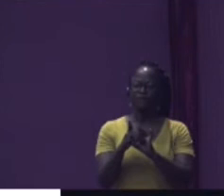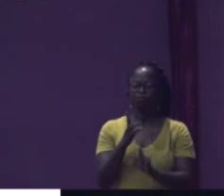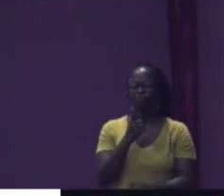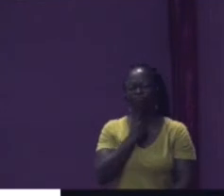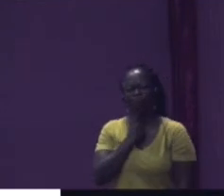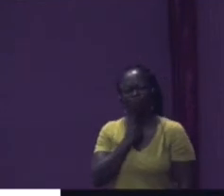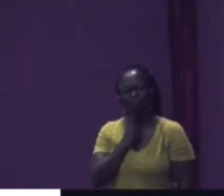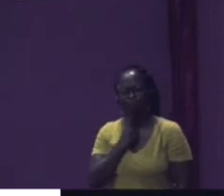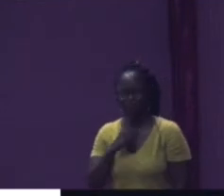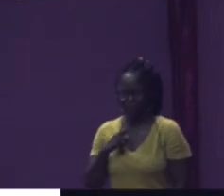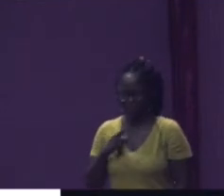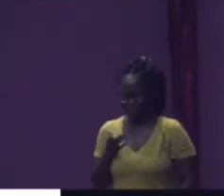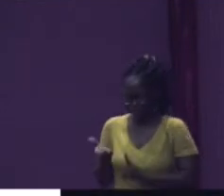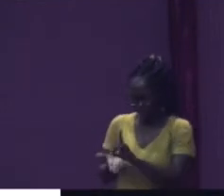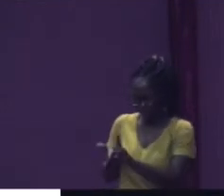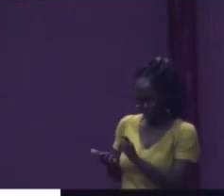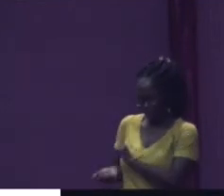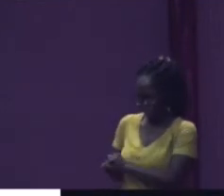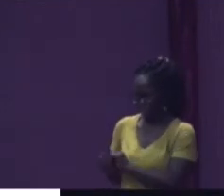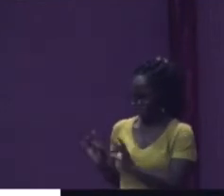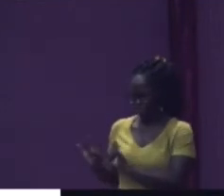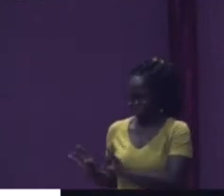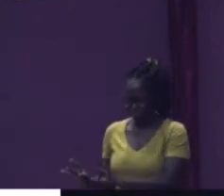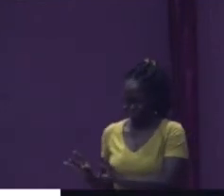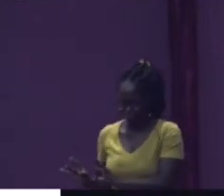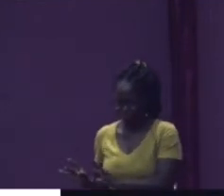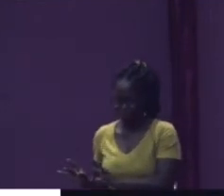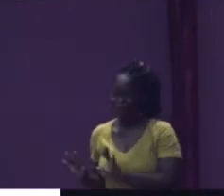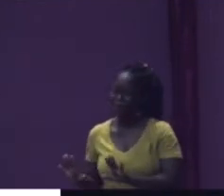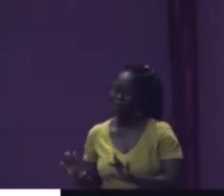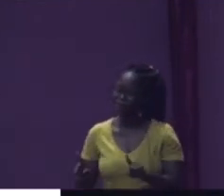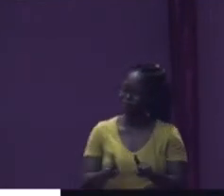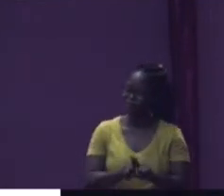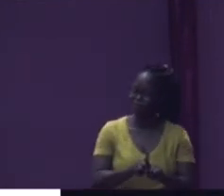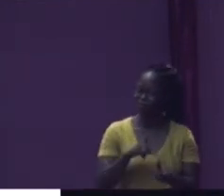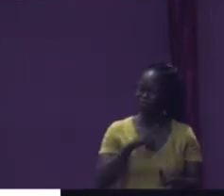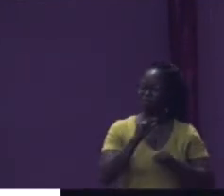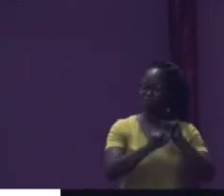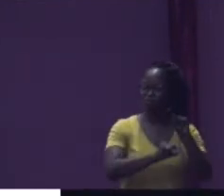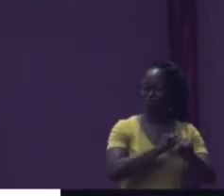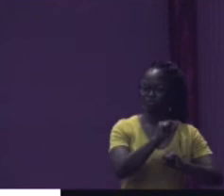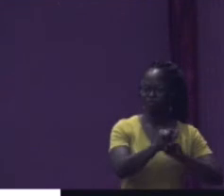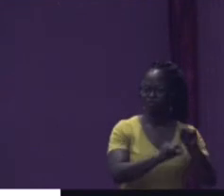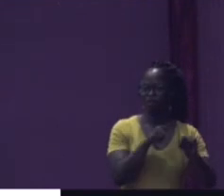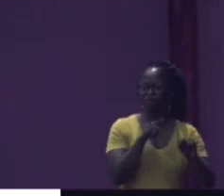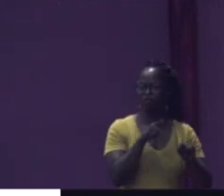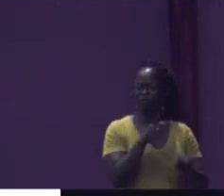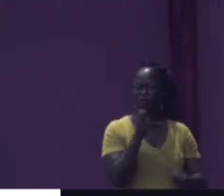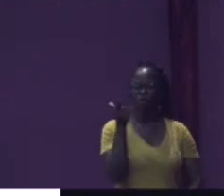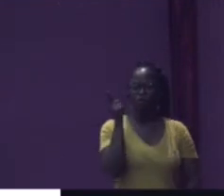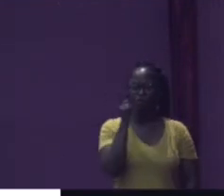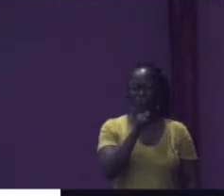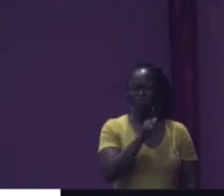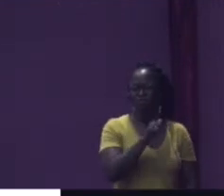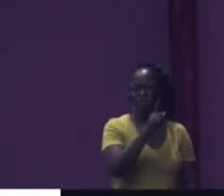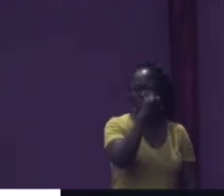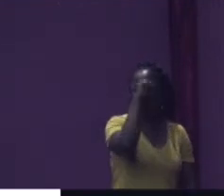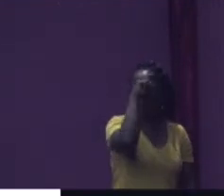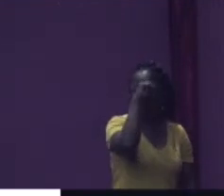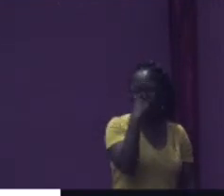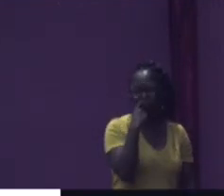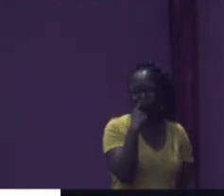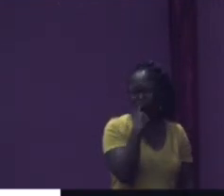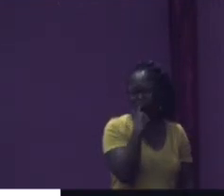logistically getting to the local district hospitals. Also, one of the things that is a